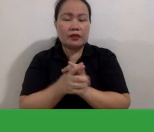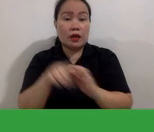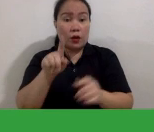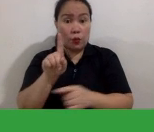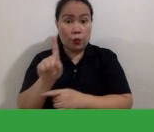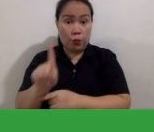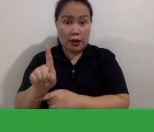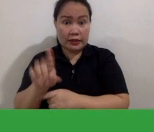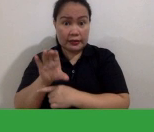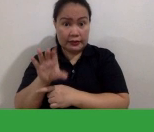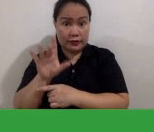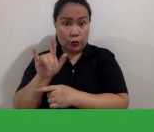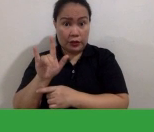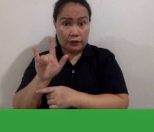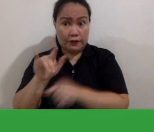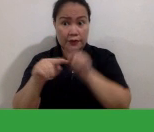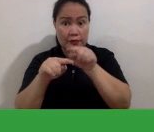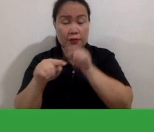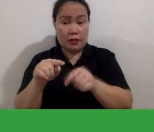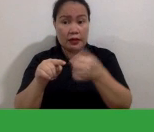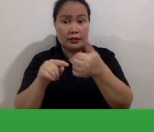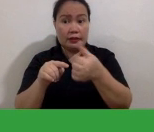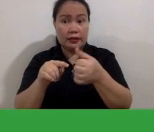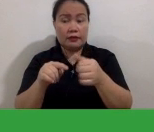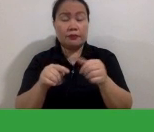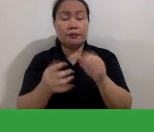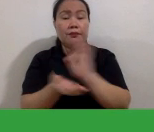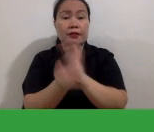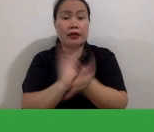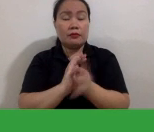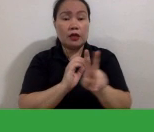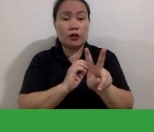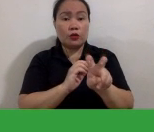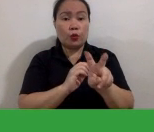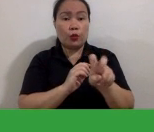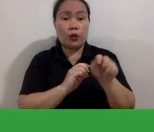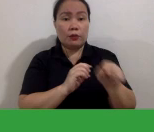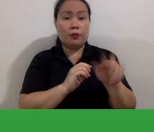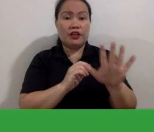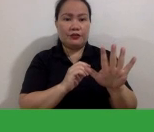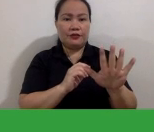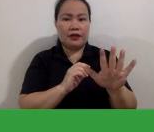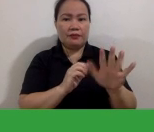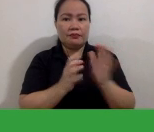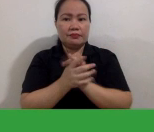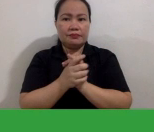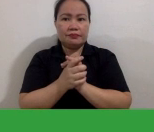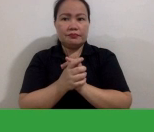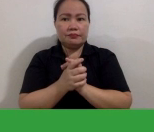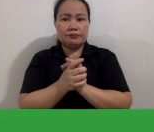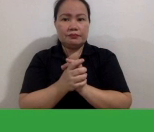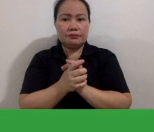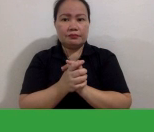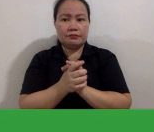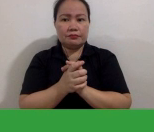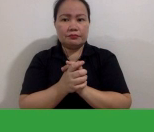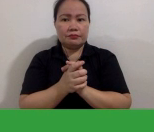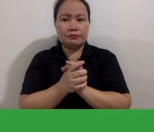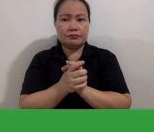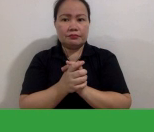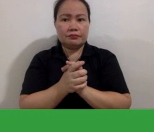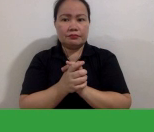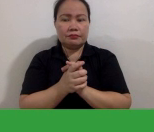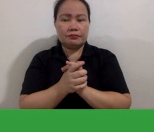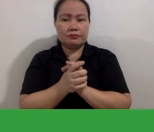right, ito, move to the left. So, 10 lang siya, so move 1 once. Okay? Isang beses